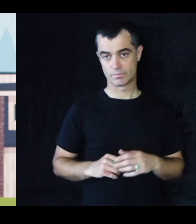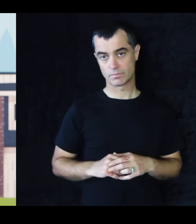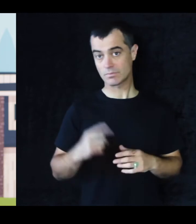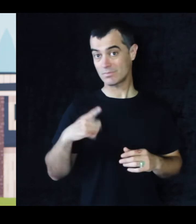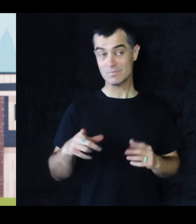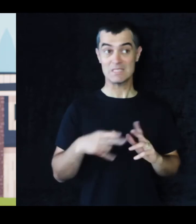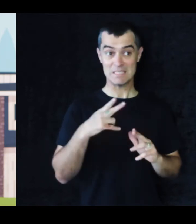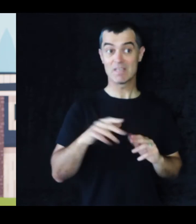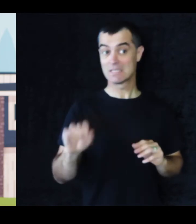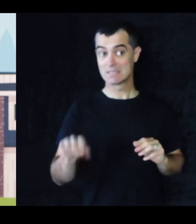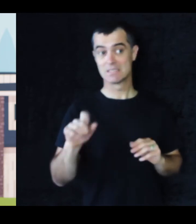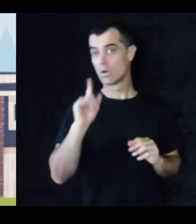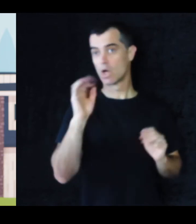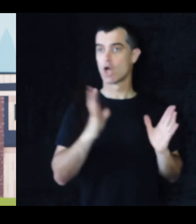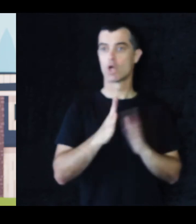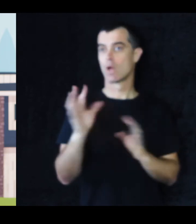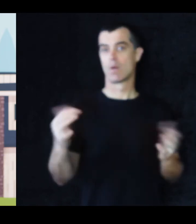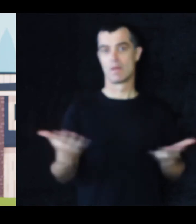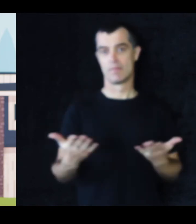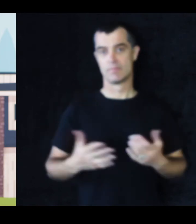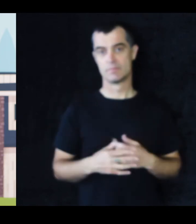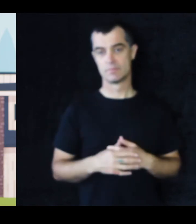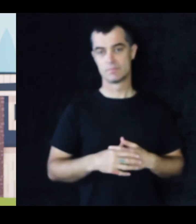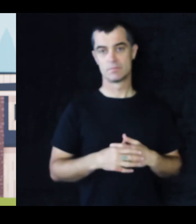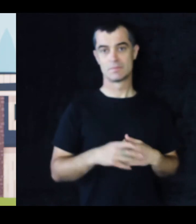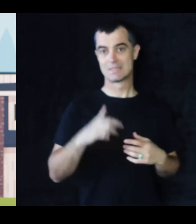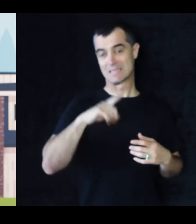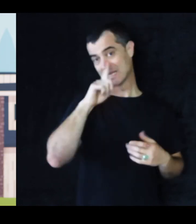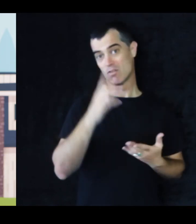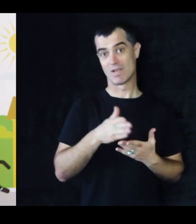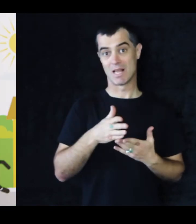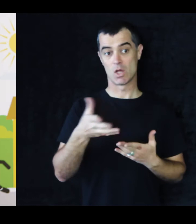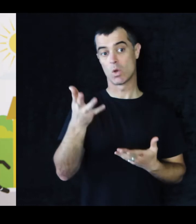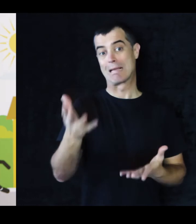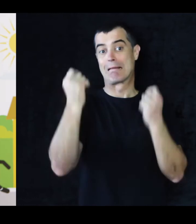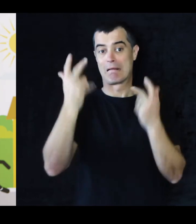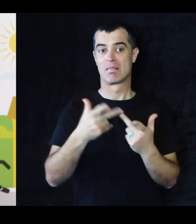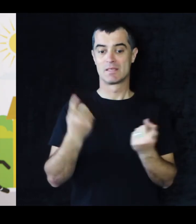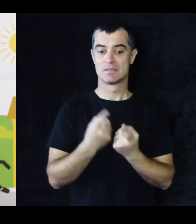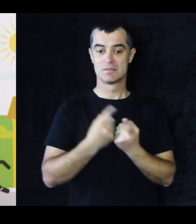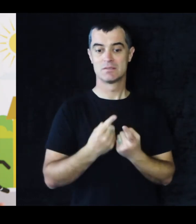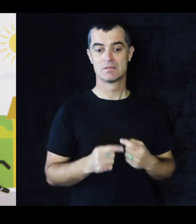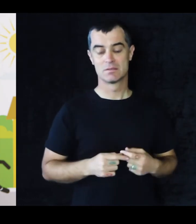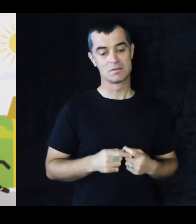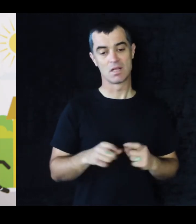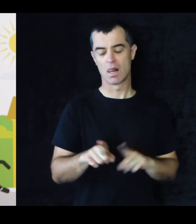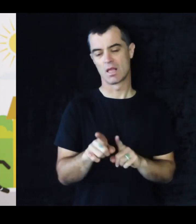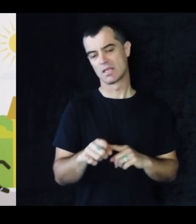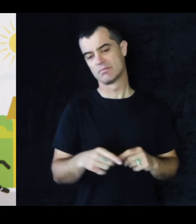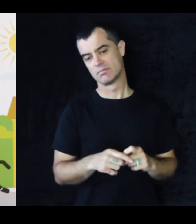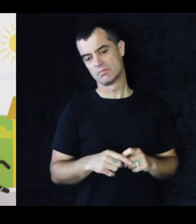all the time, because if it does, you won't go nowhere. because you can't really go and get those other